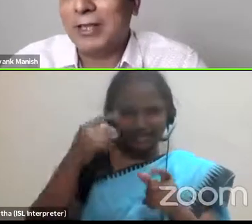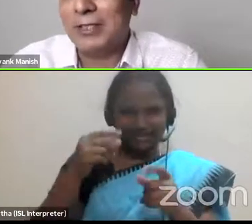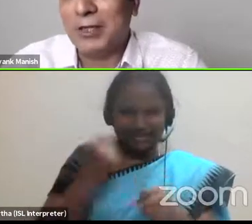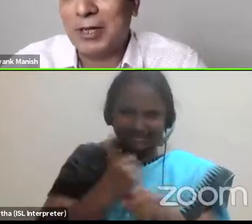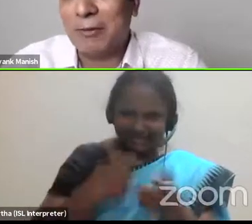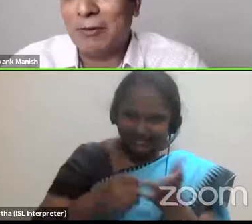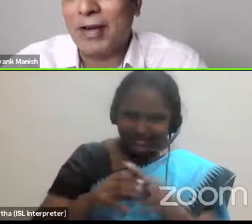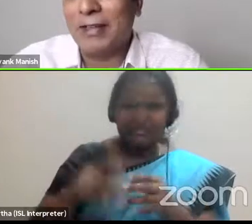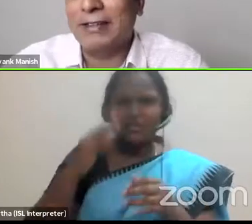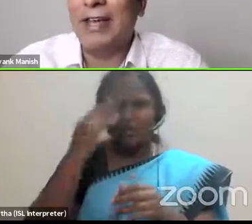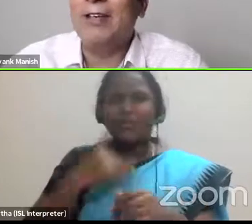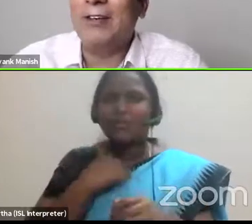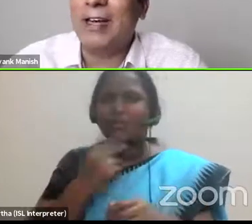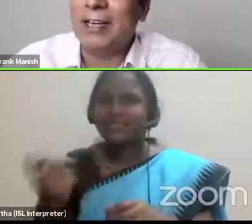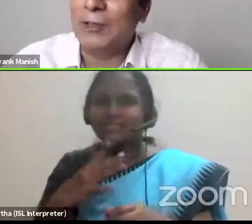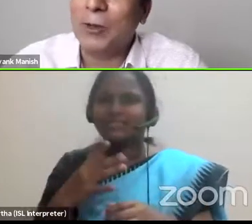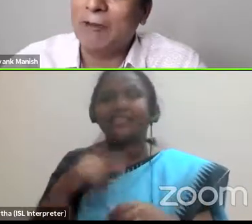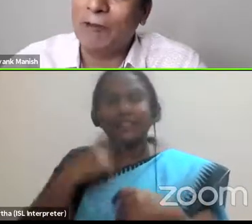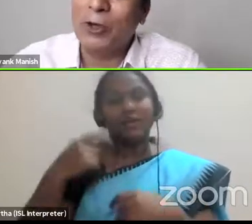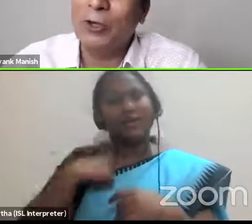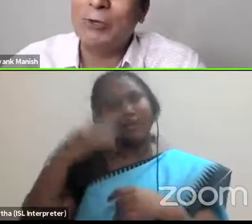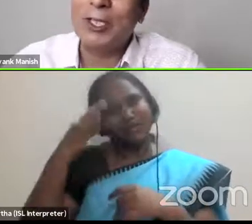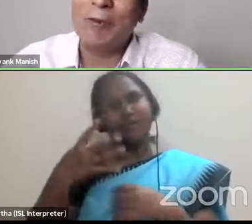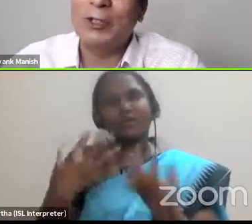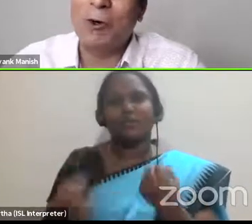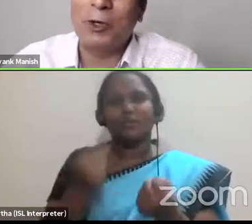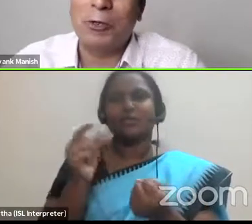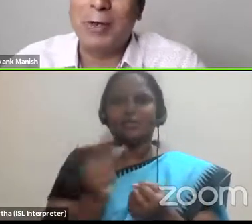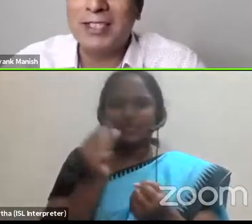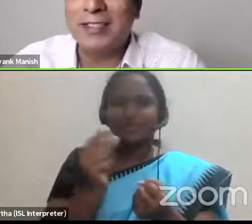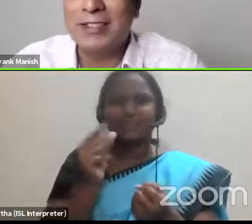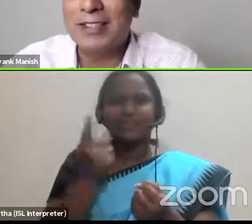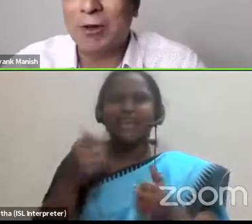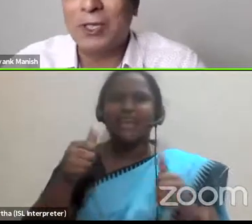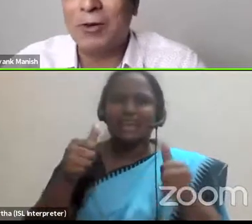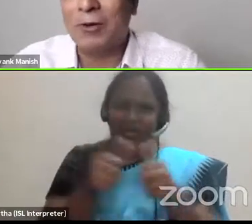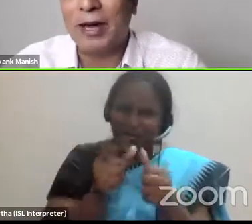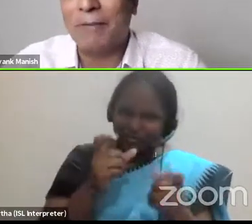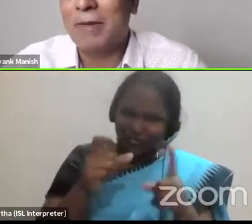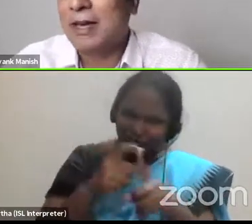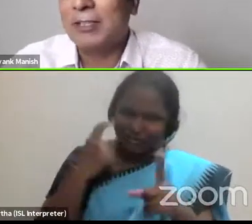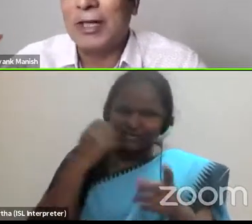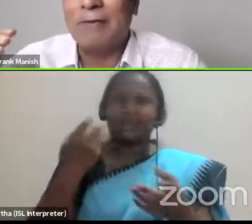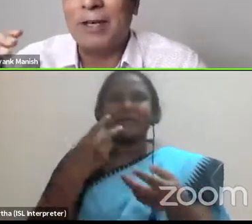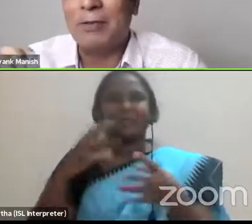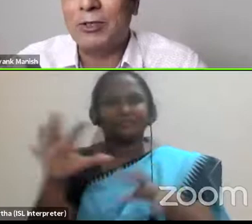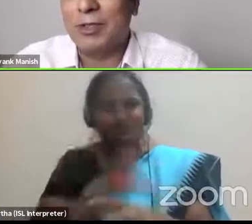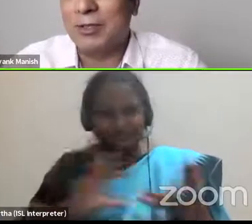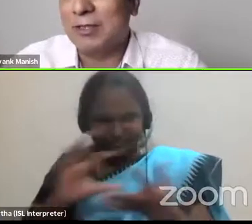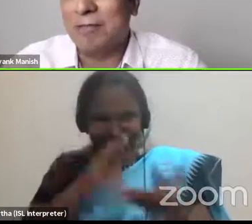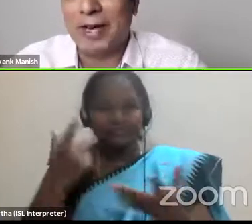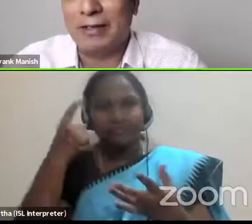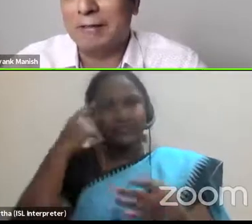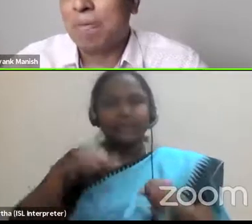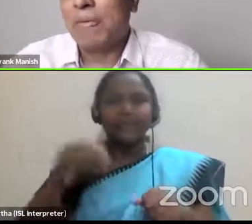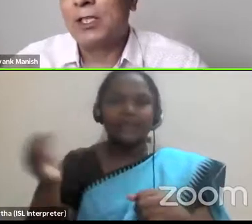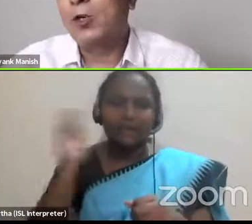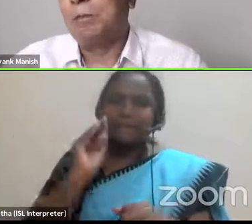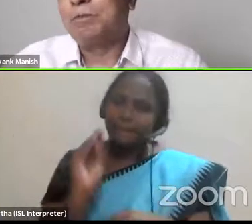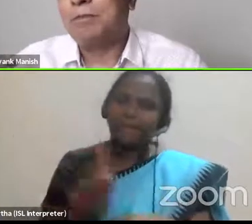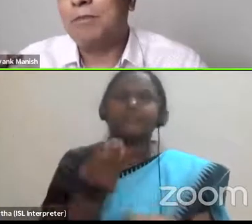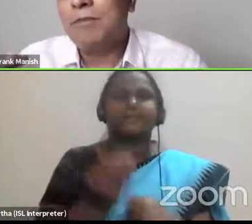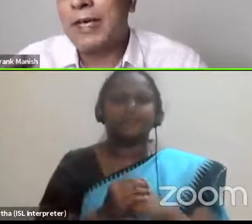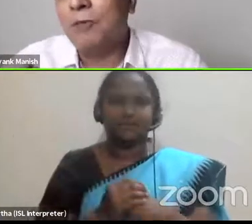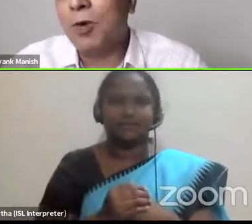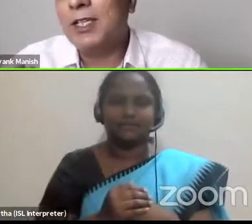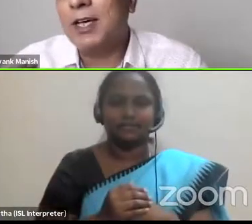like, okay, why is this not coming right? And then we realized, okay, we've got to use some of the audio mixers on the hologram so that we are able to hear this better.